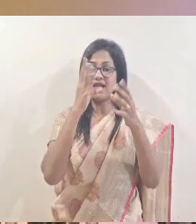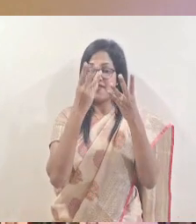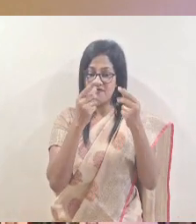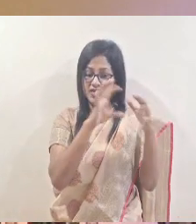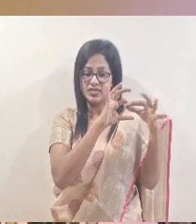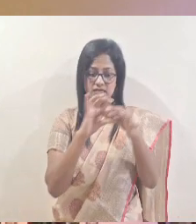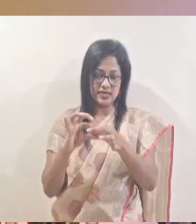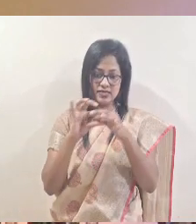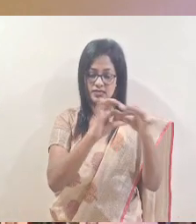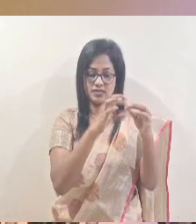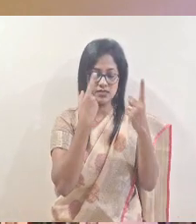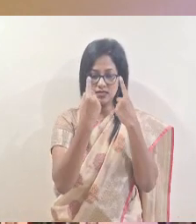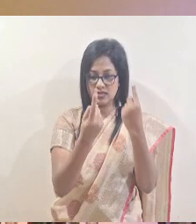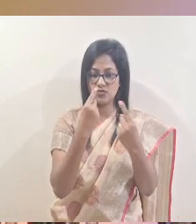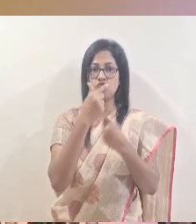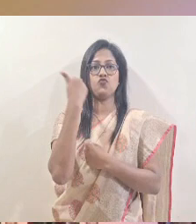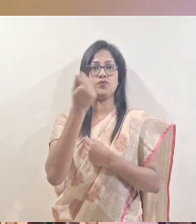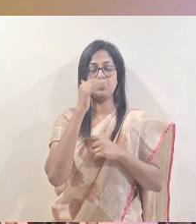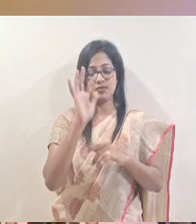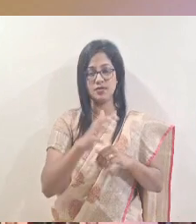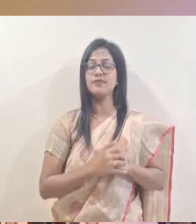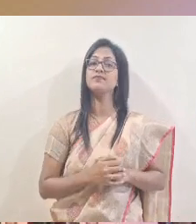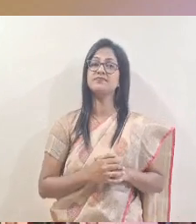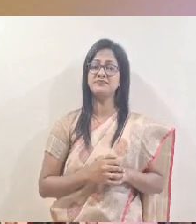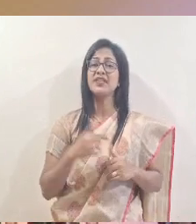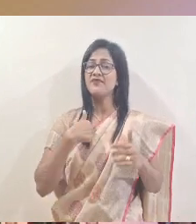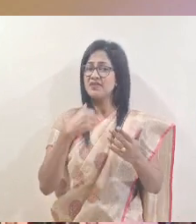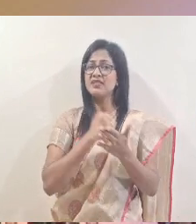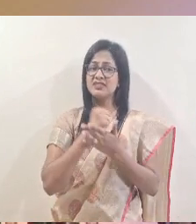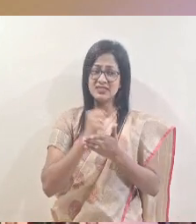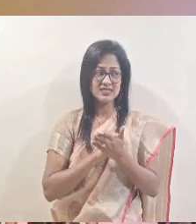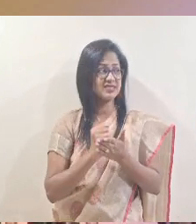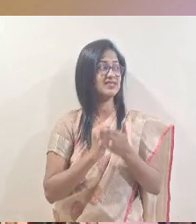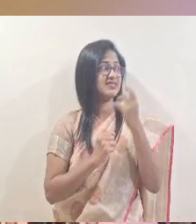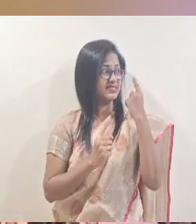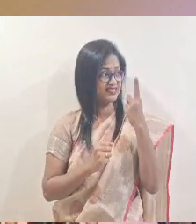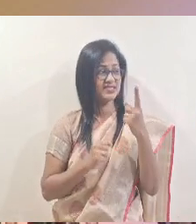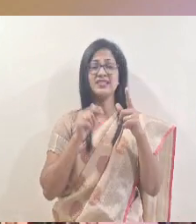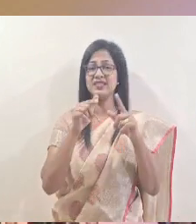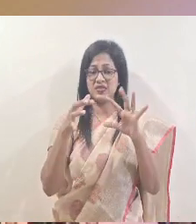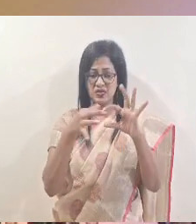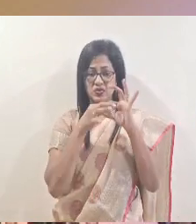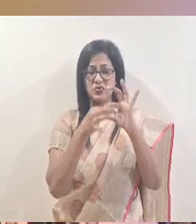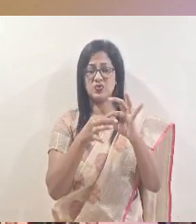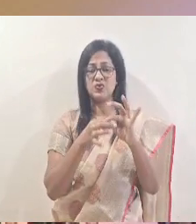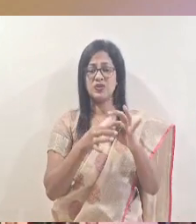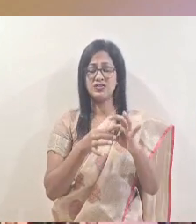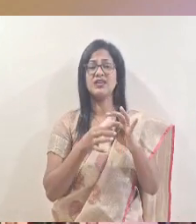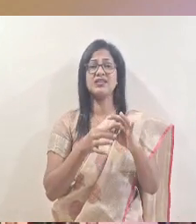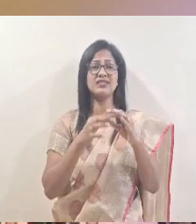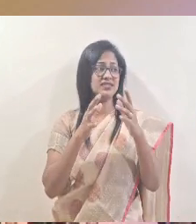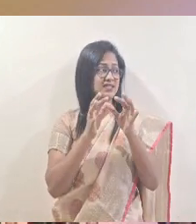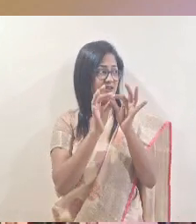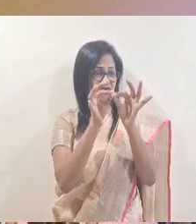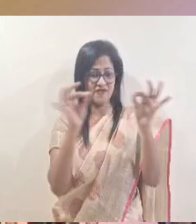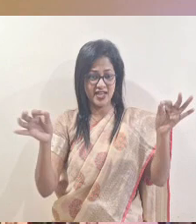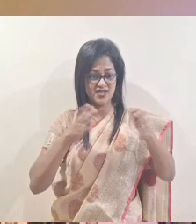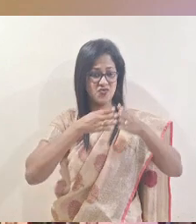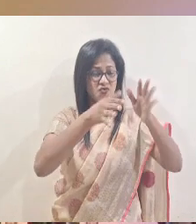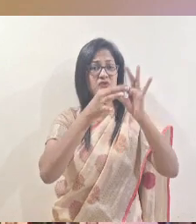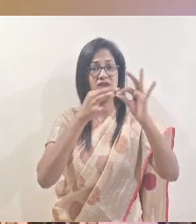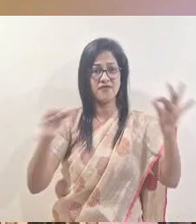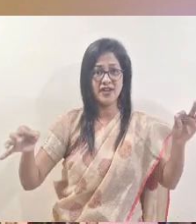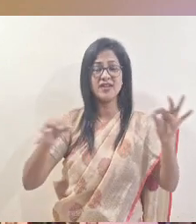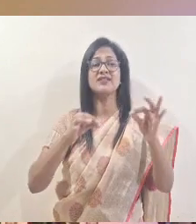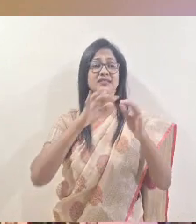used for correlation analysis. So we try to understand whether there is a correlation which exists between the width of the road